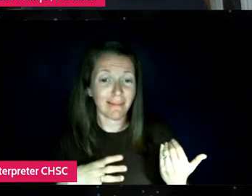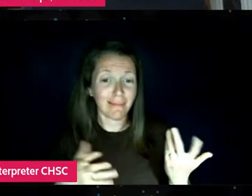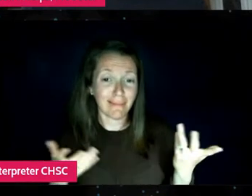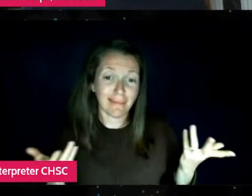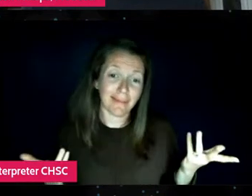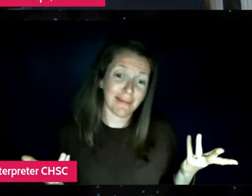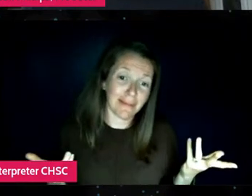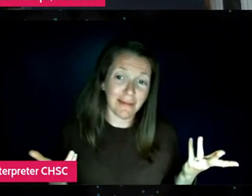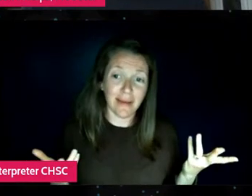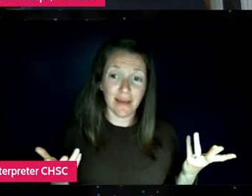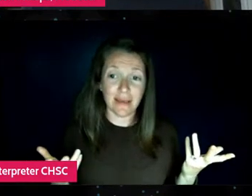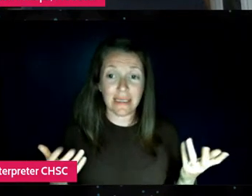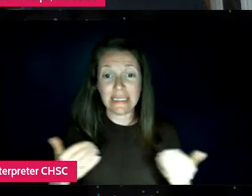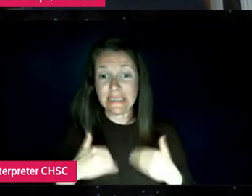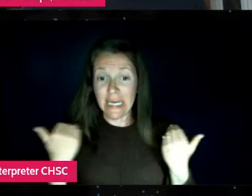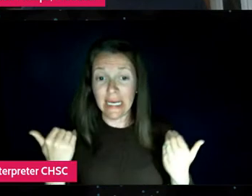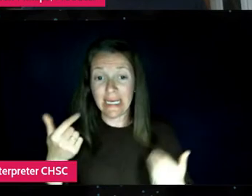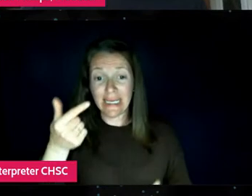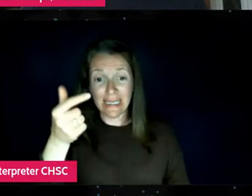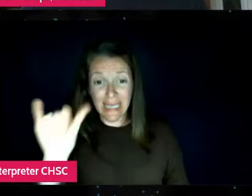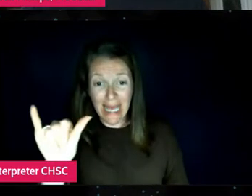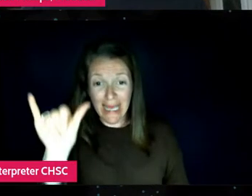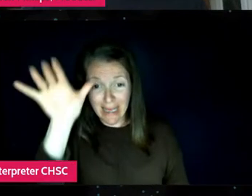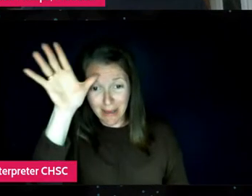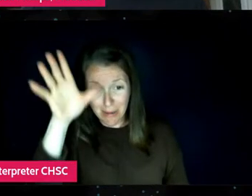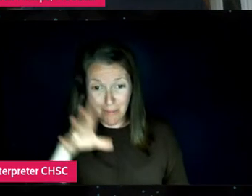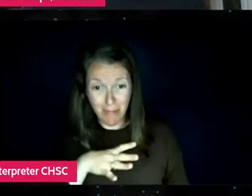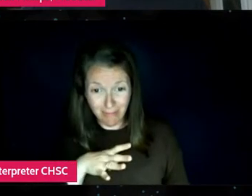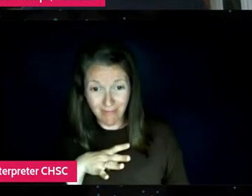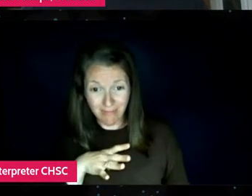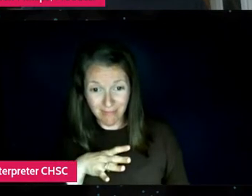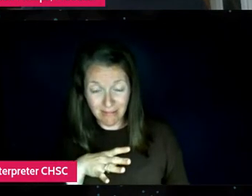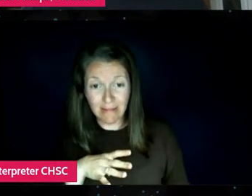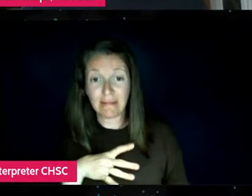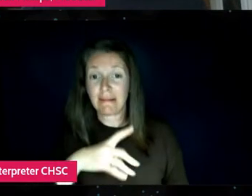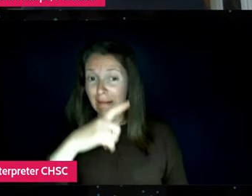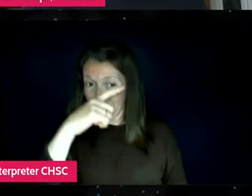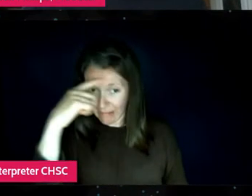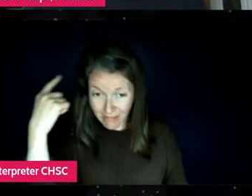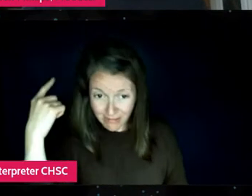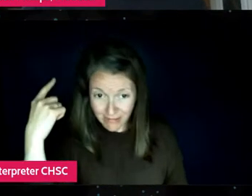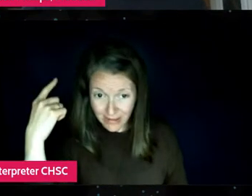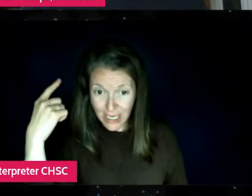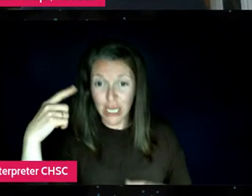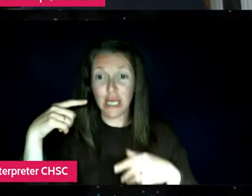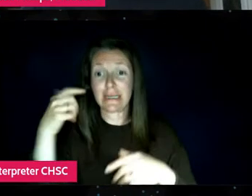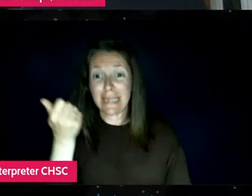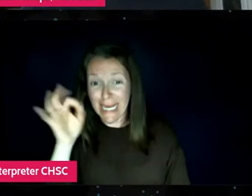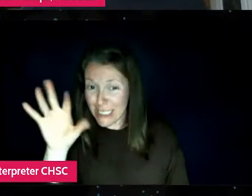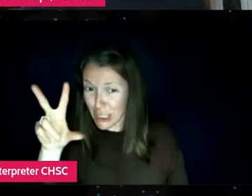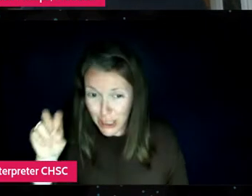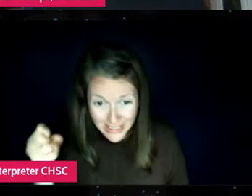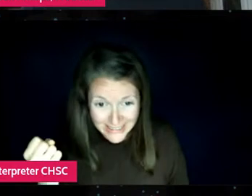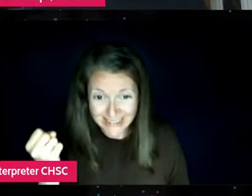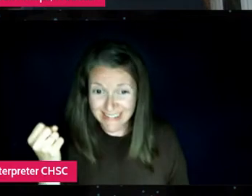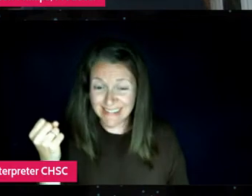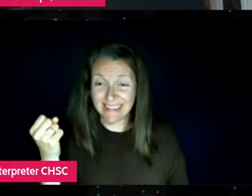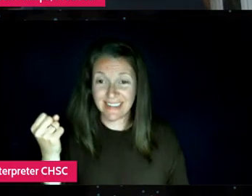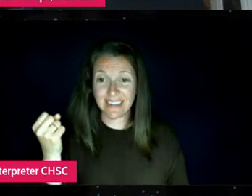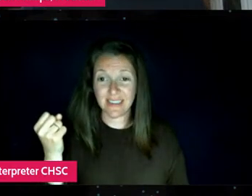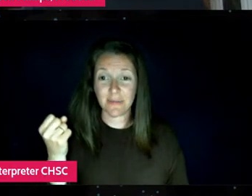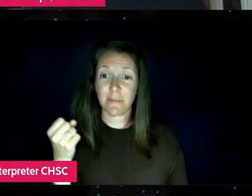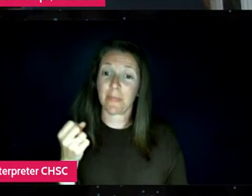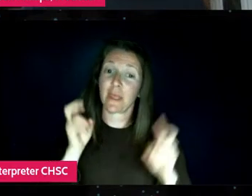happens to be a young gay male who happens to be African-American in the 30s. And to quote